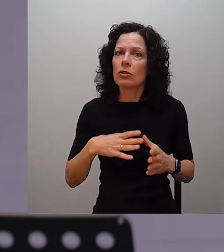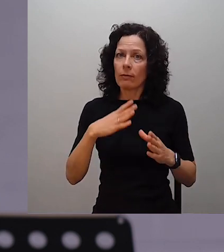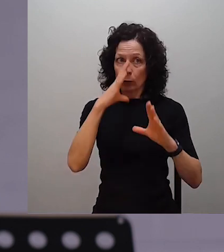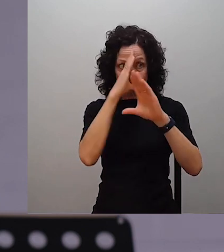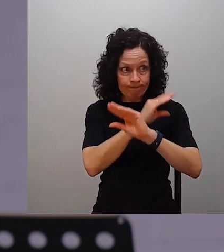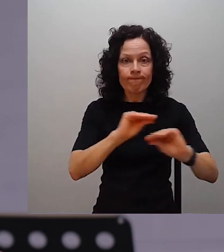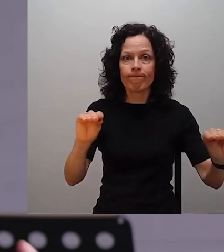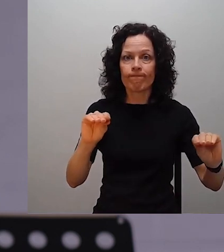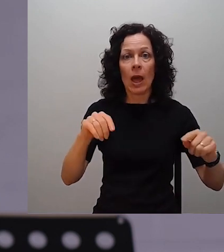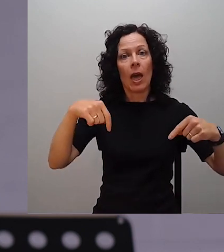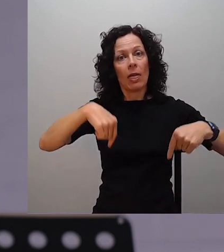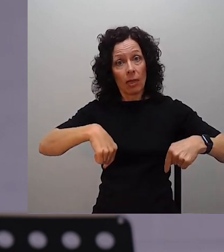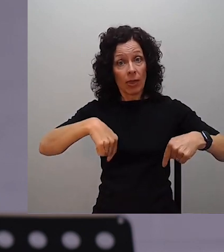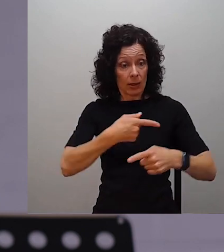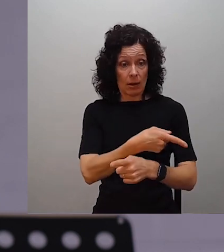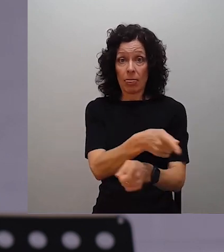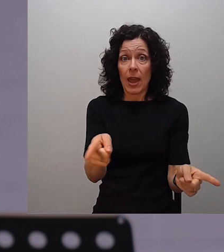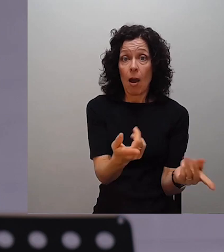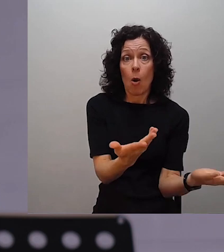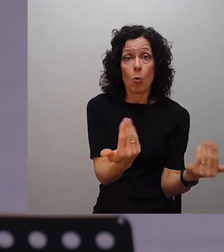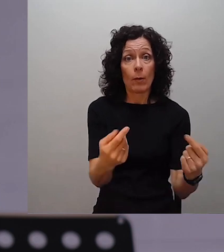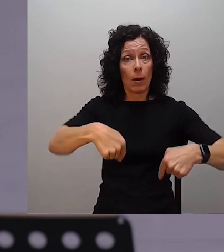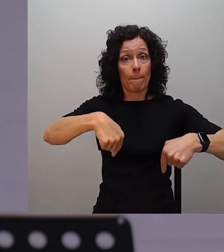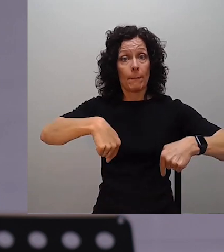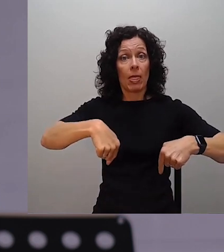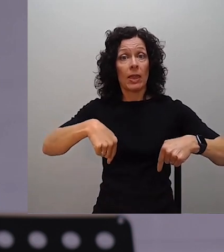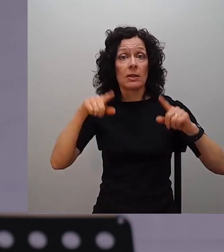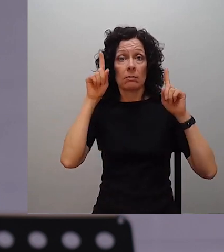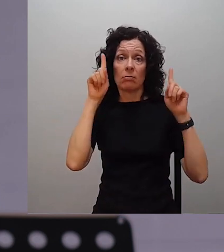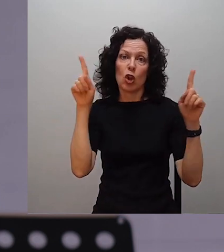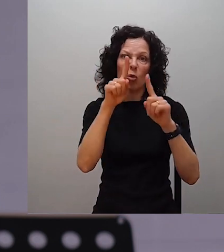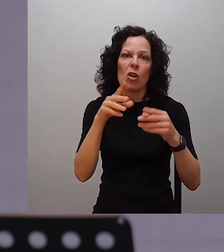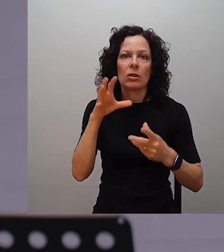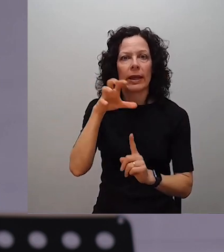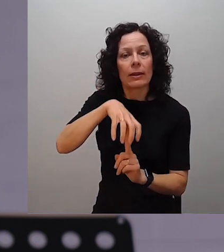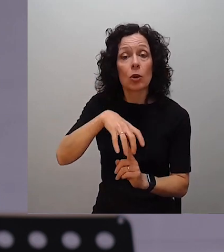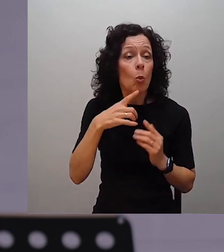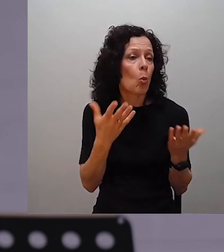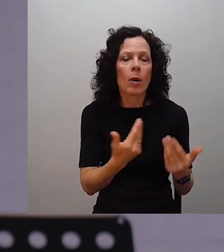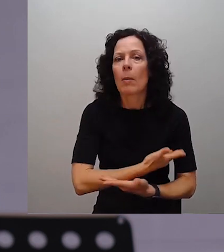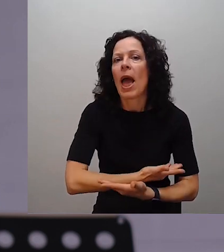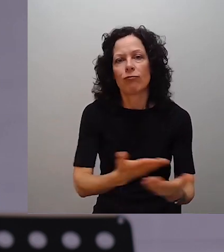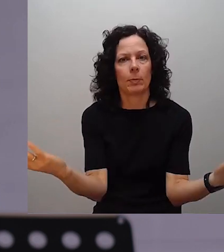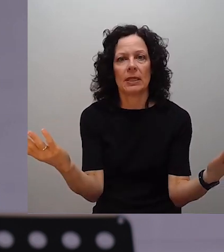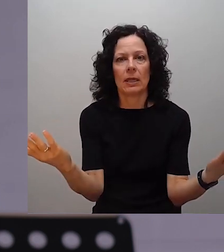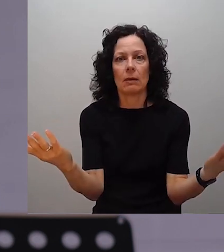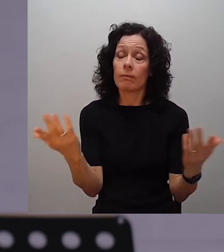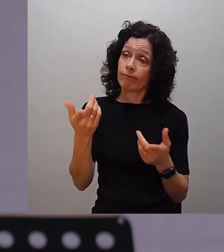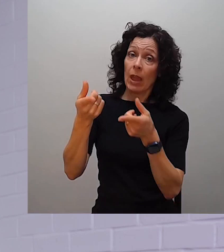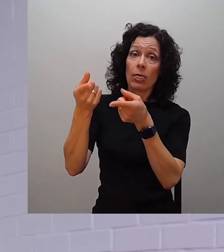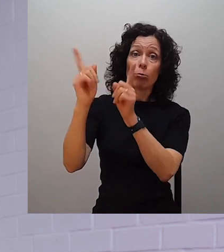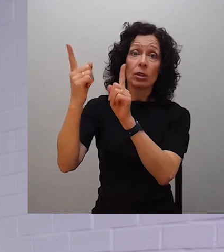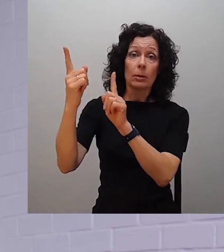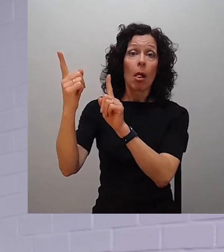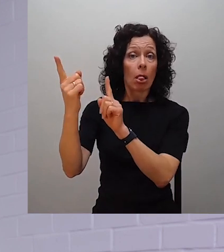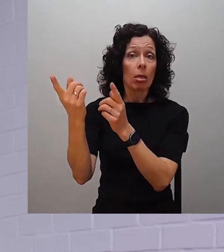people be aware that this is that you're a welcoming institution that will welcome everybody. And, you know, the principal was